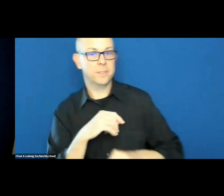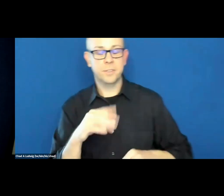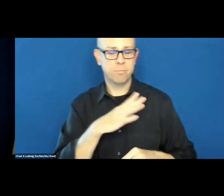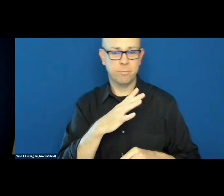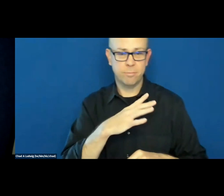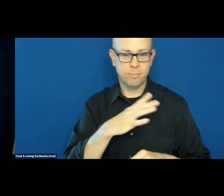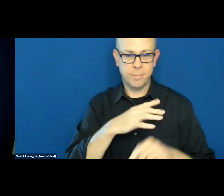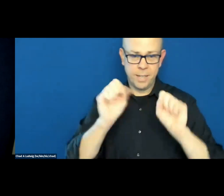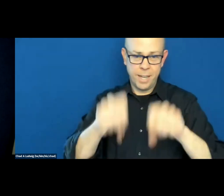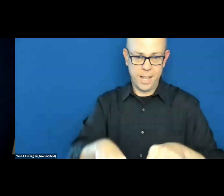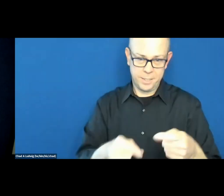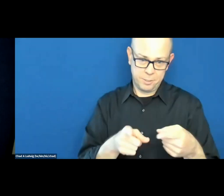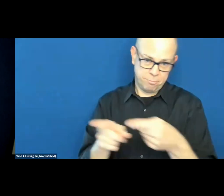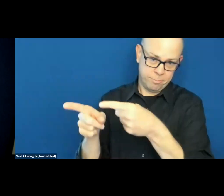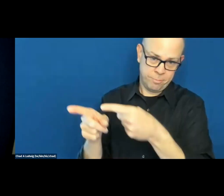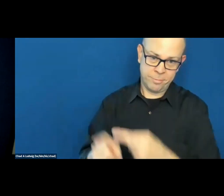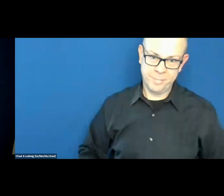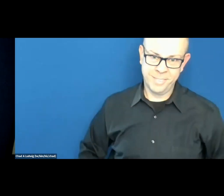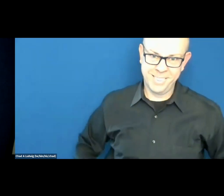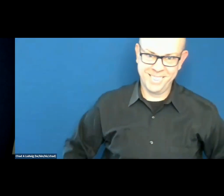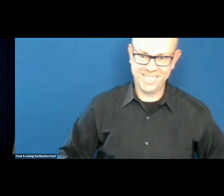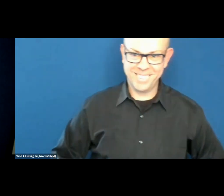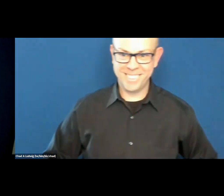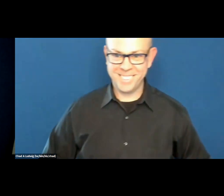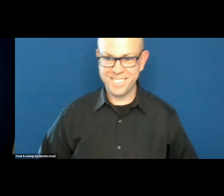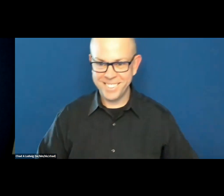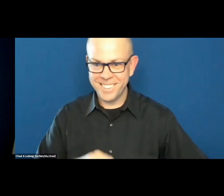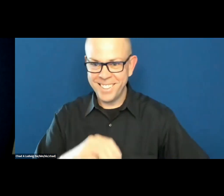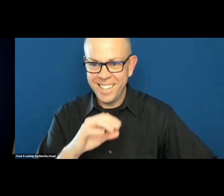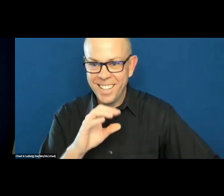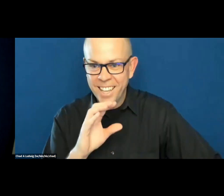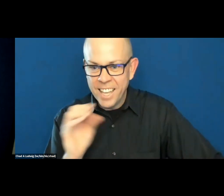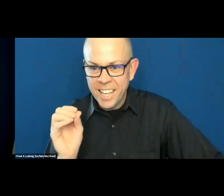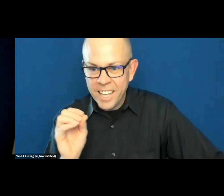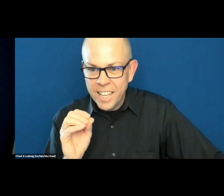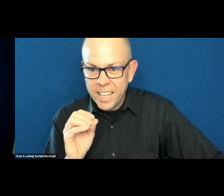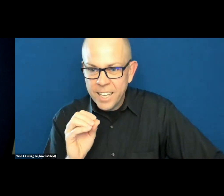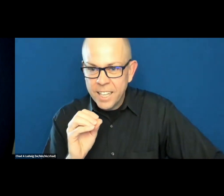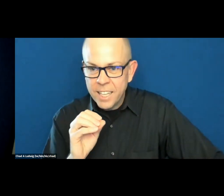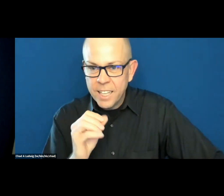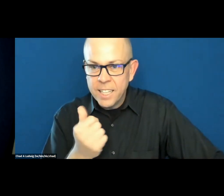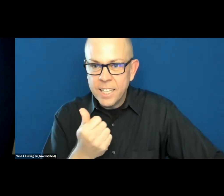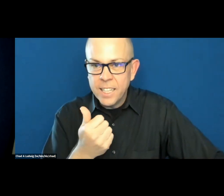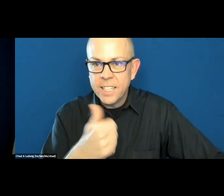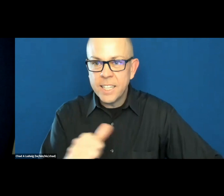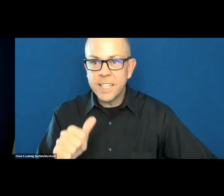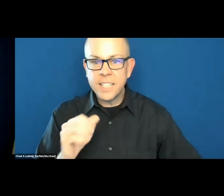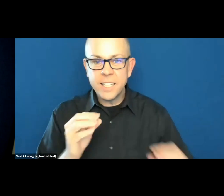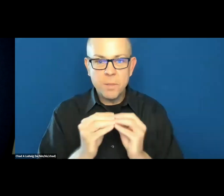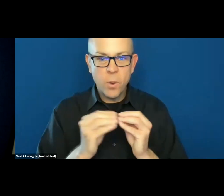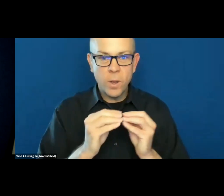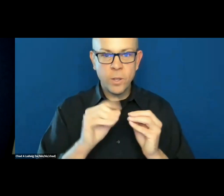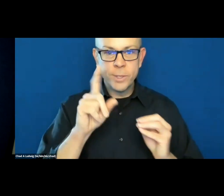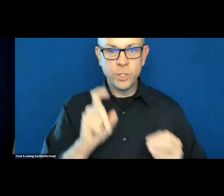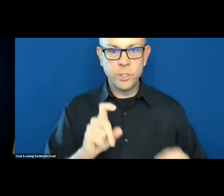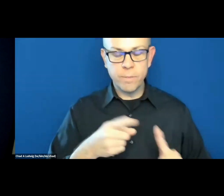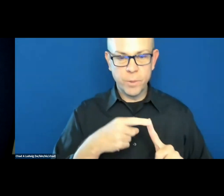go down there and work with us, we are happy to have you. And then she posted a link in the chat, volunteer program